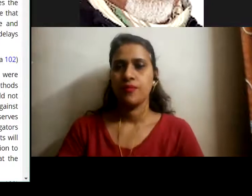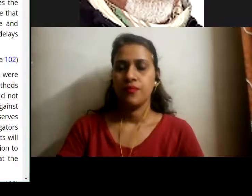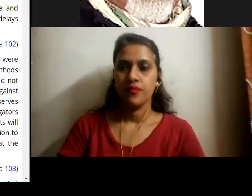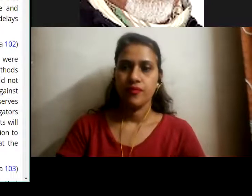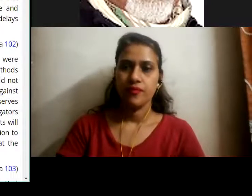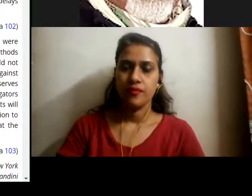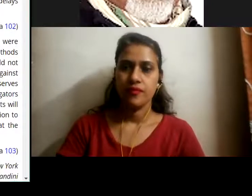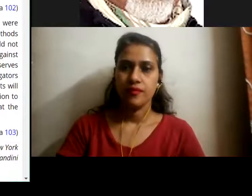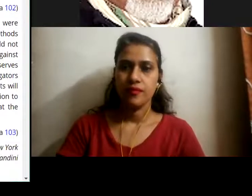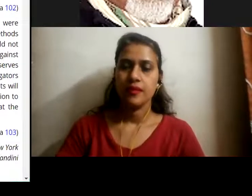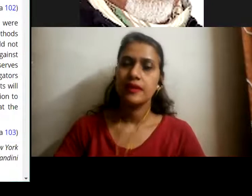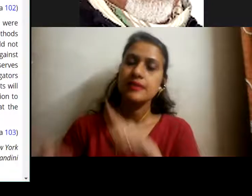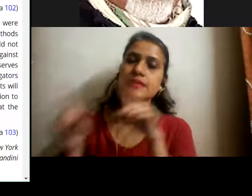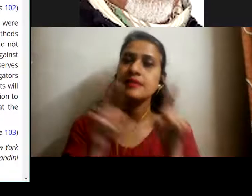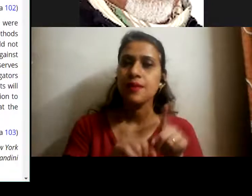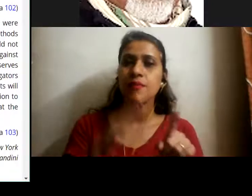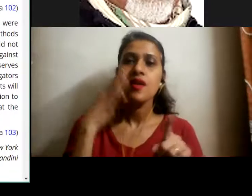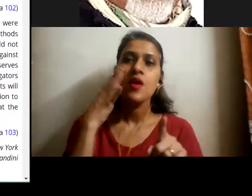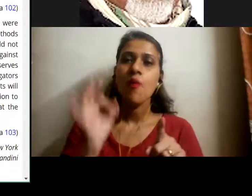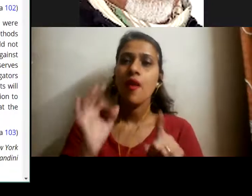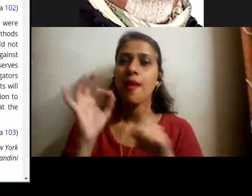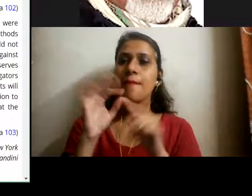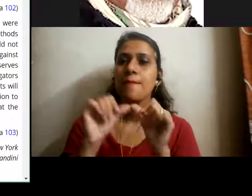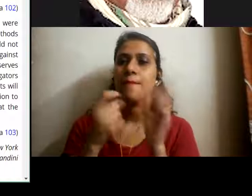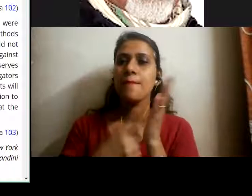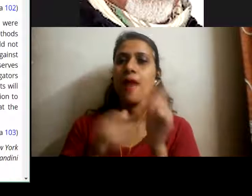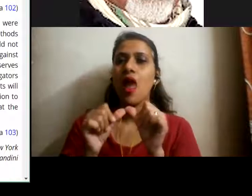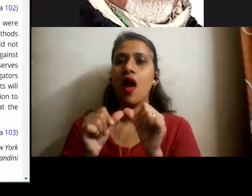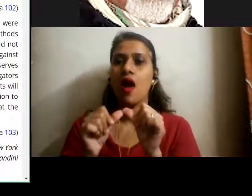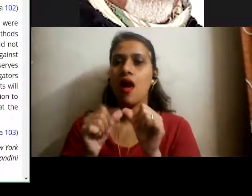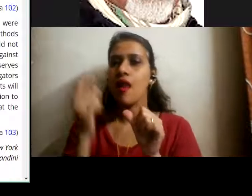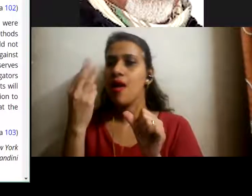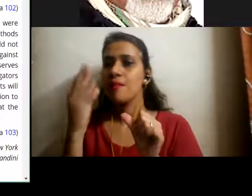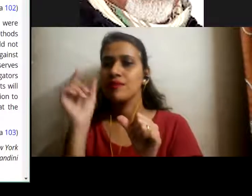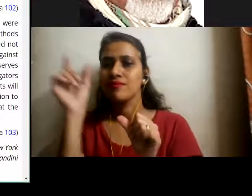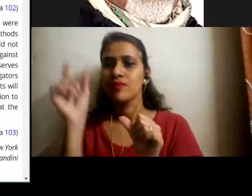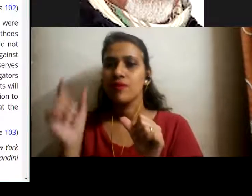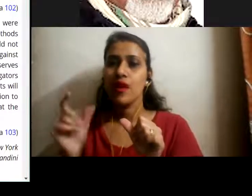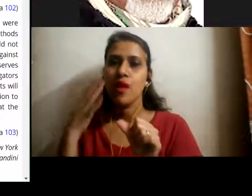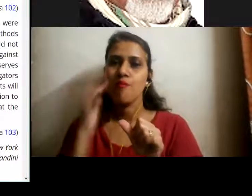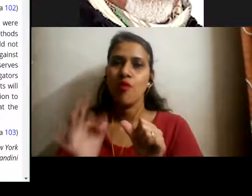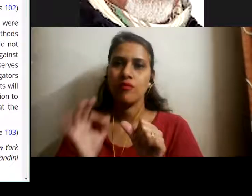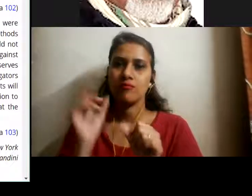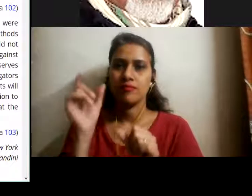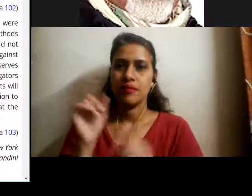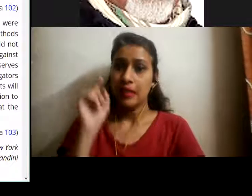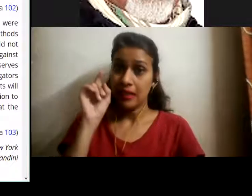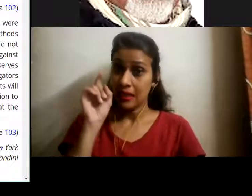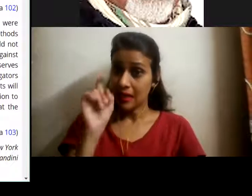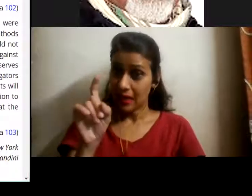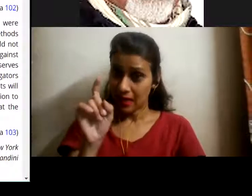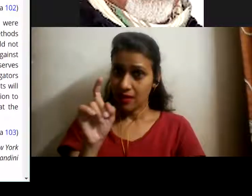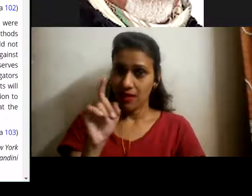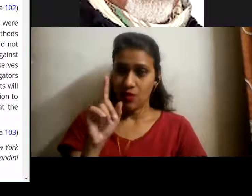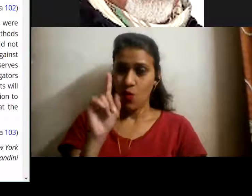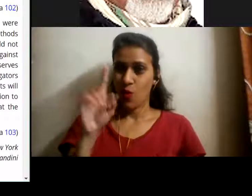And similarly, the important paragraphs, as in all these excerpts from where they have taken this. If you click on para 1